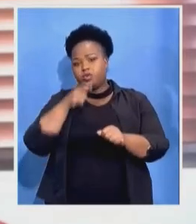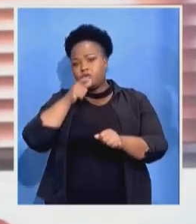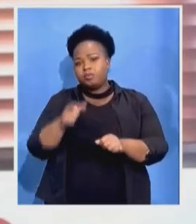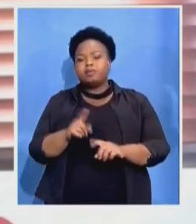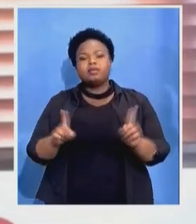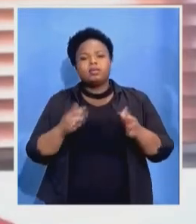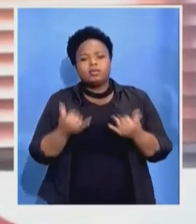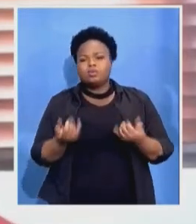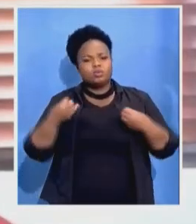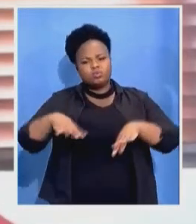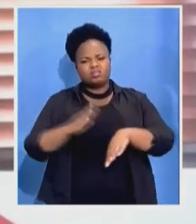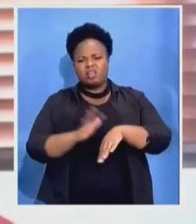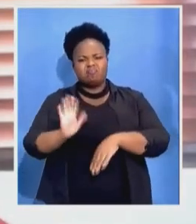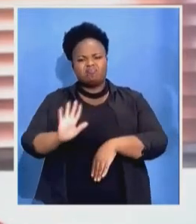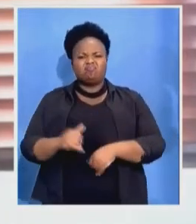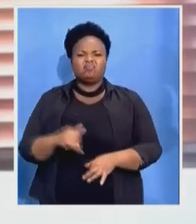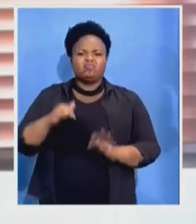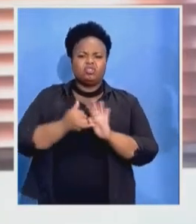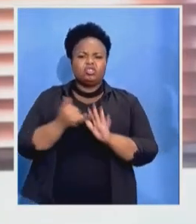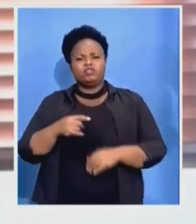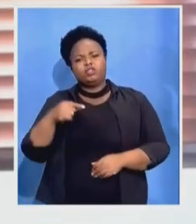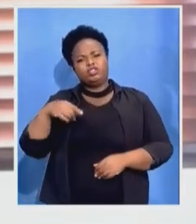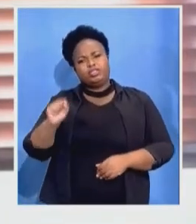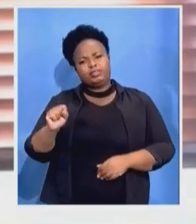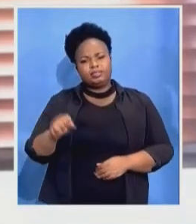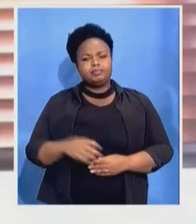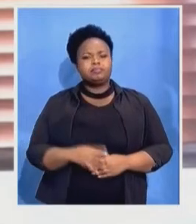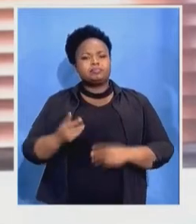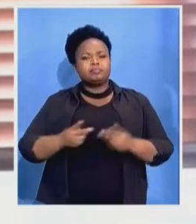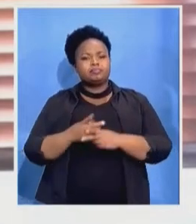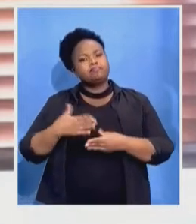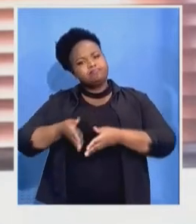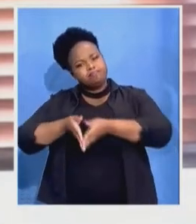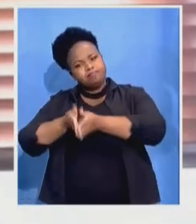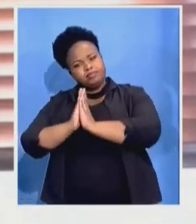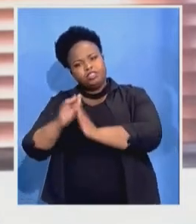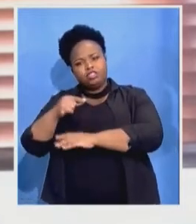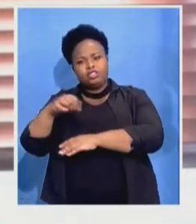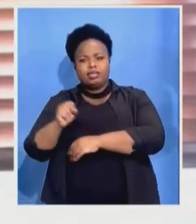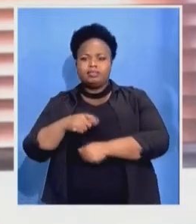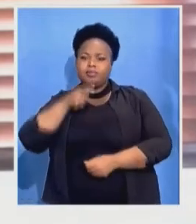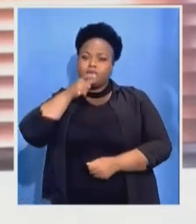GS and request the GS to just make a statement so that we proceed.